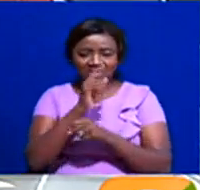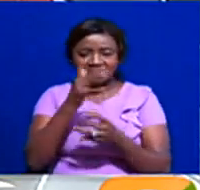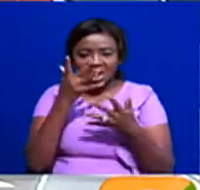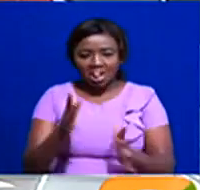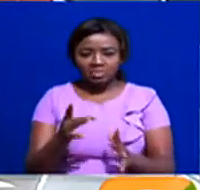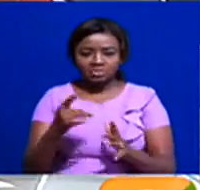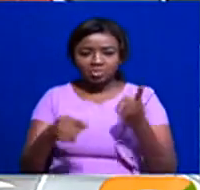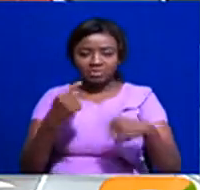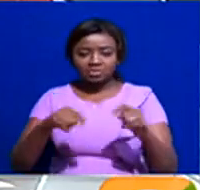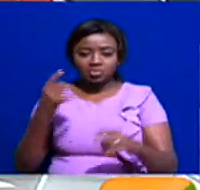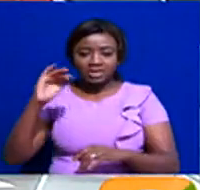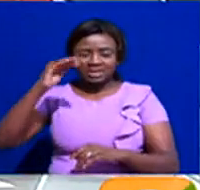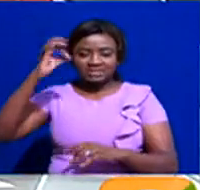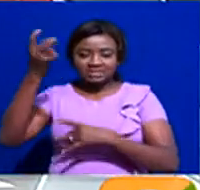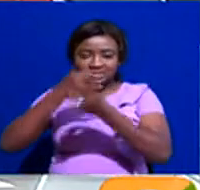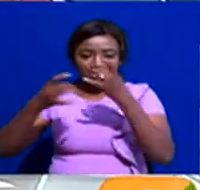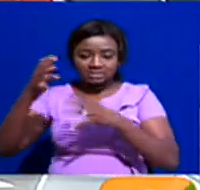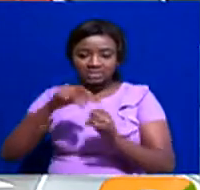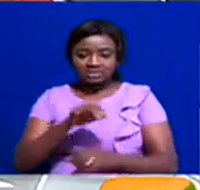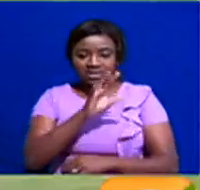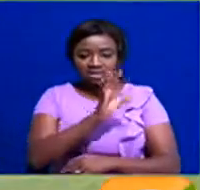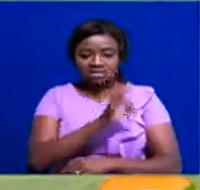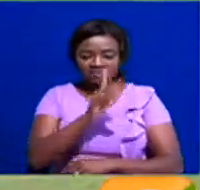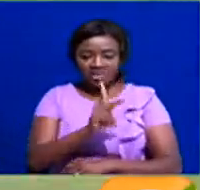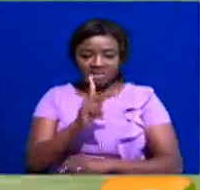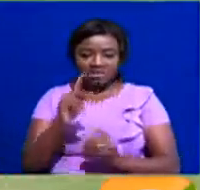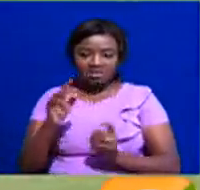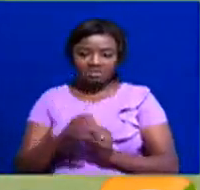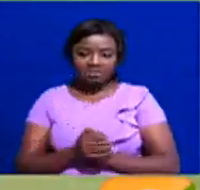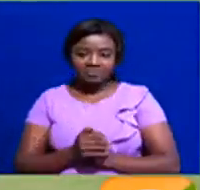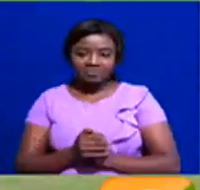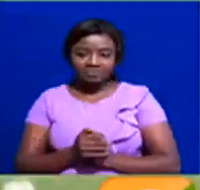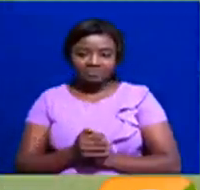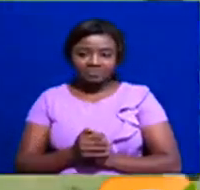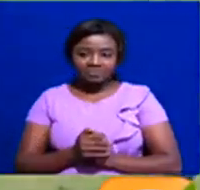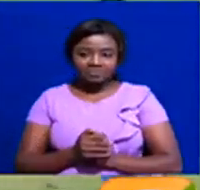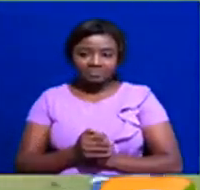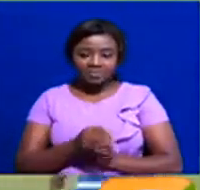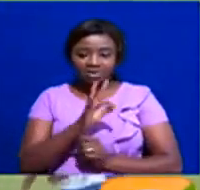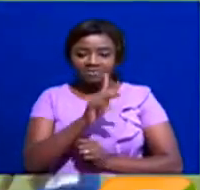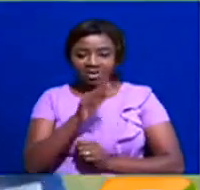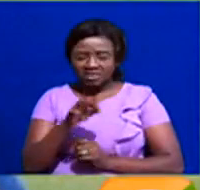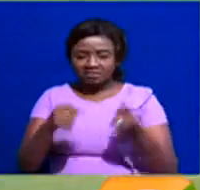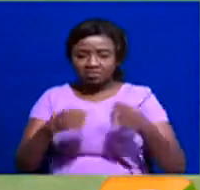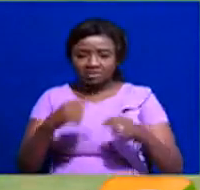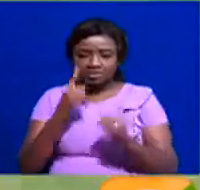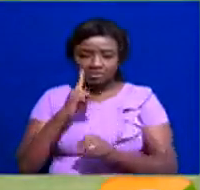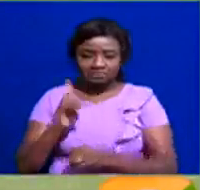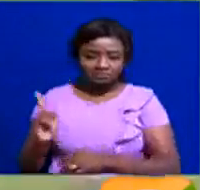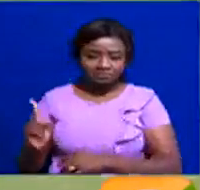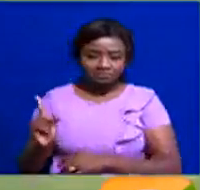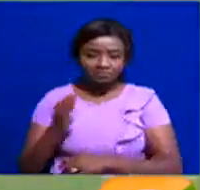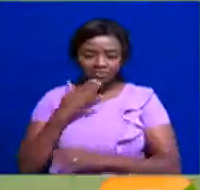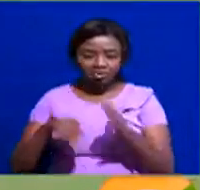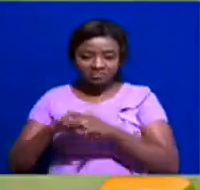to City Stars in their FKF Premier League match on Monday afternoon. AFC Leopards took the lead in the 17th minute of the first half